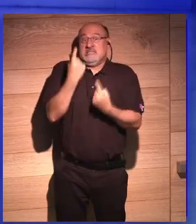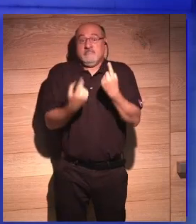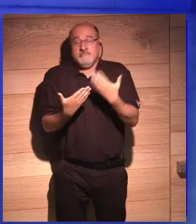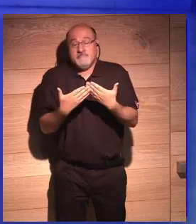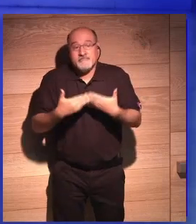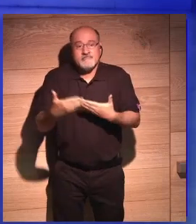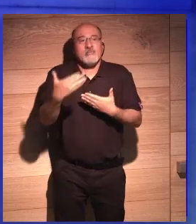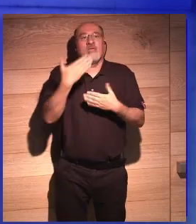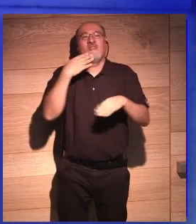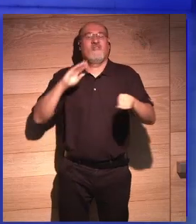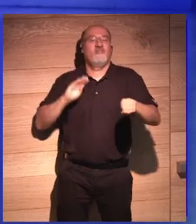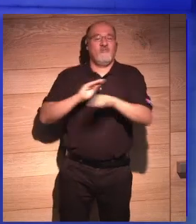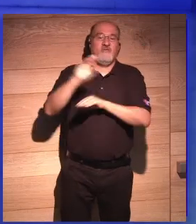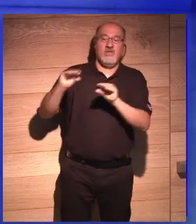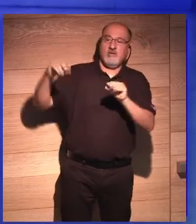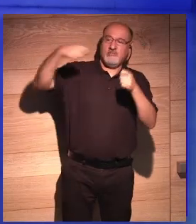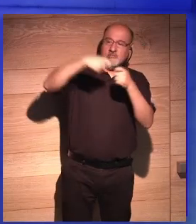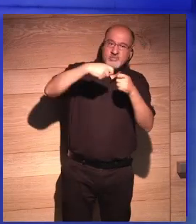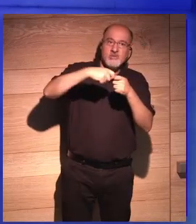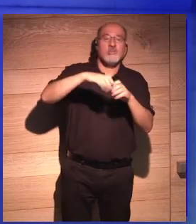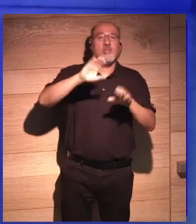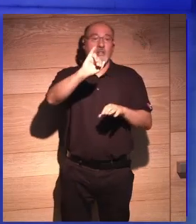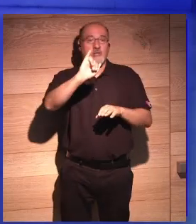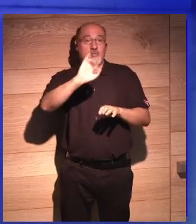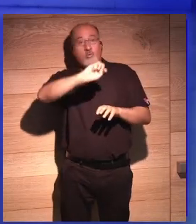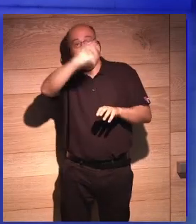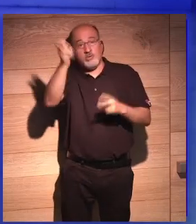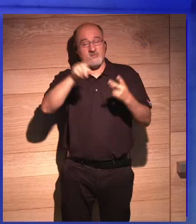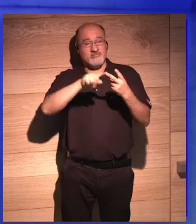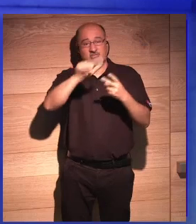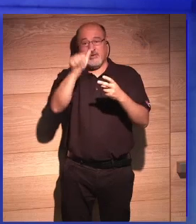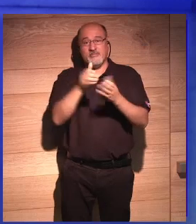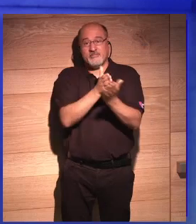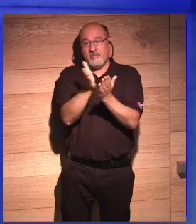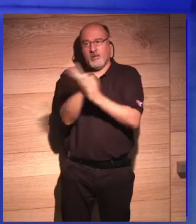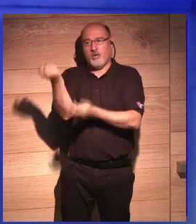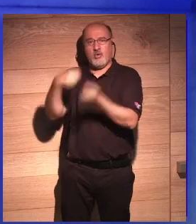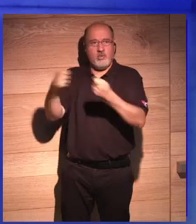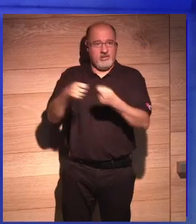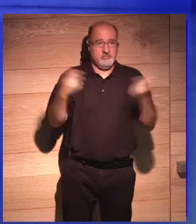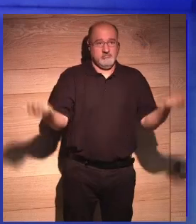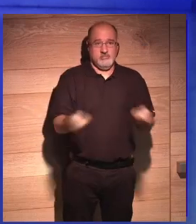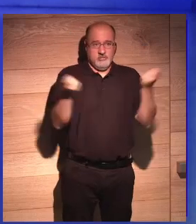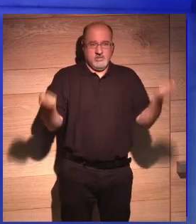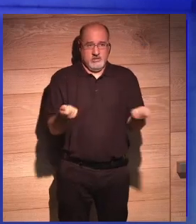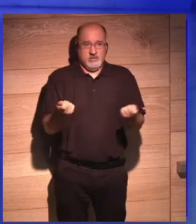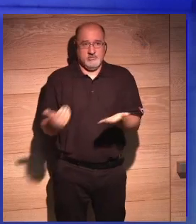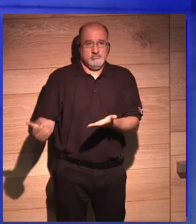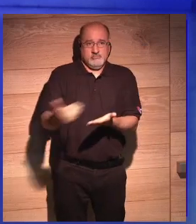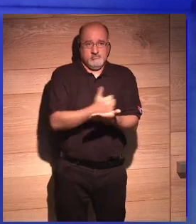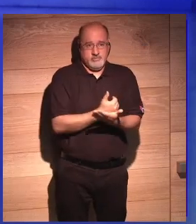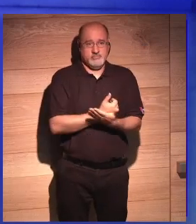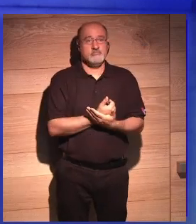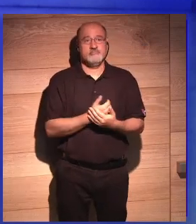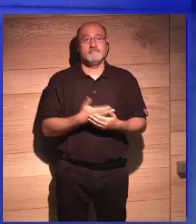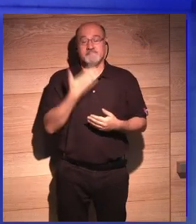from funding bodies. We work all over the place. We exhibit work in galleries and